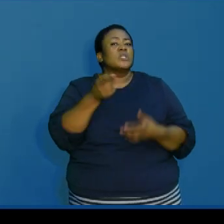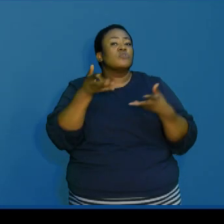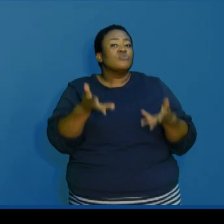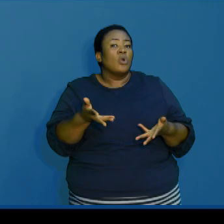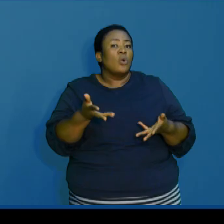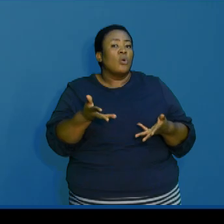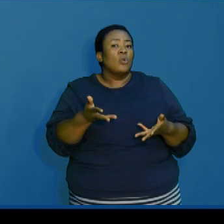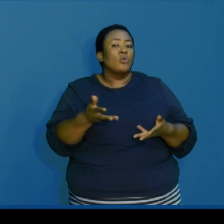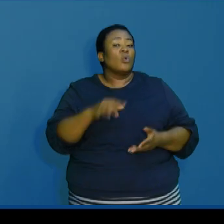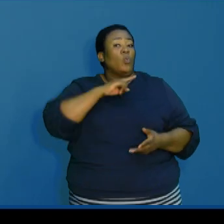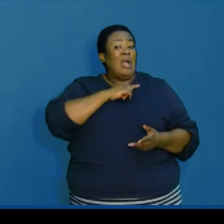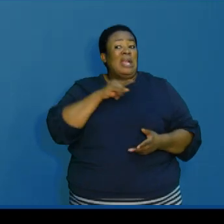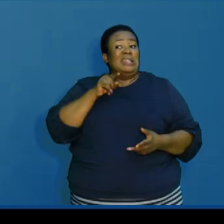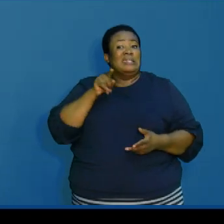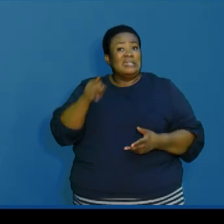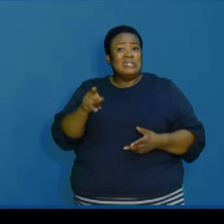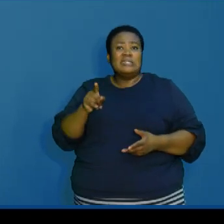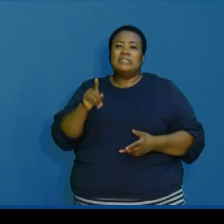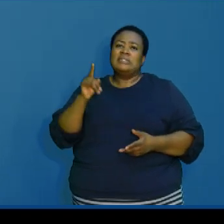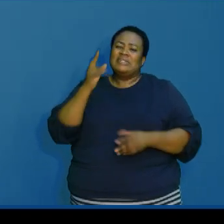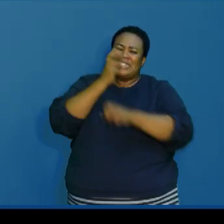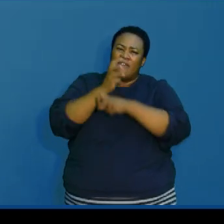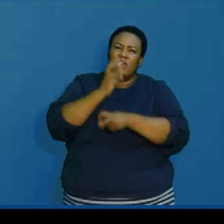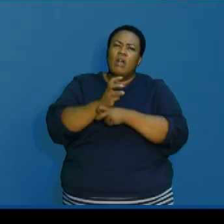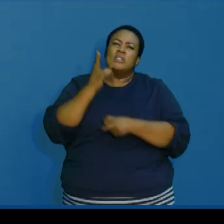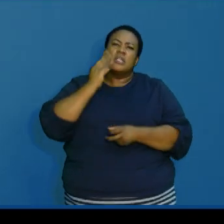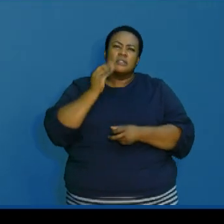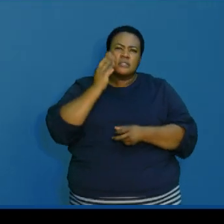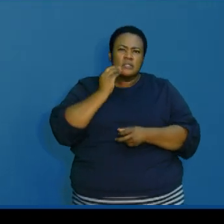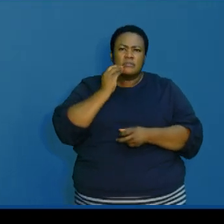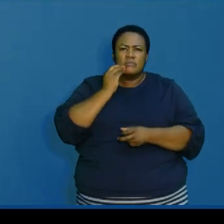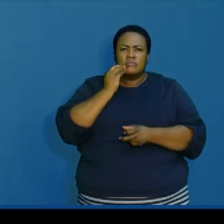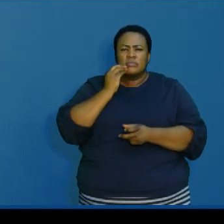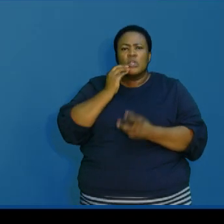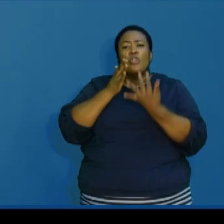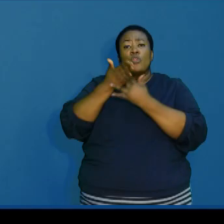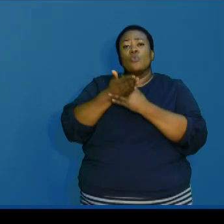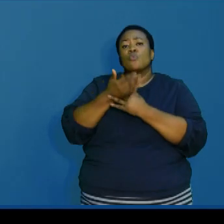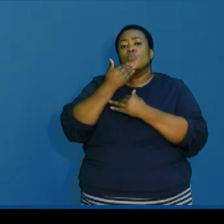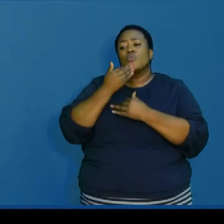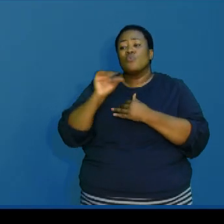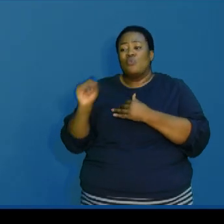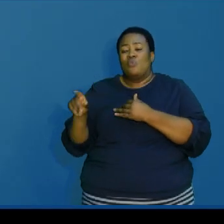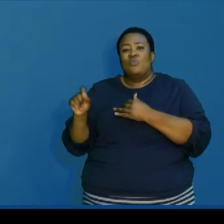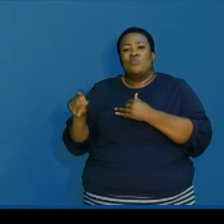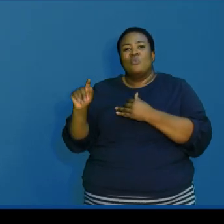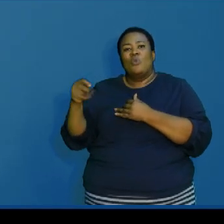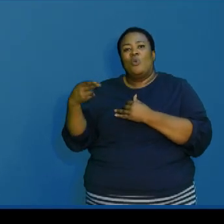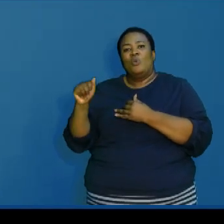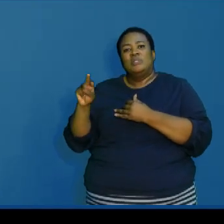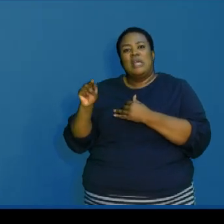she's exposed to difficulties that, with other races through Tammy. This makes it, now